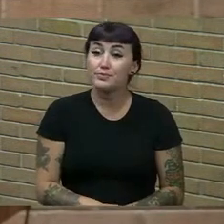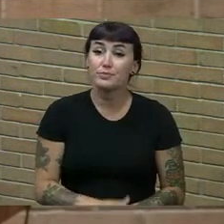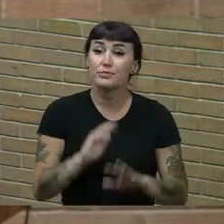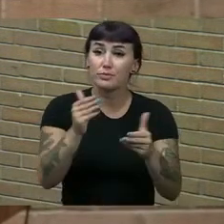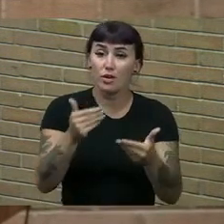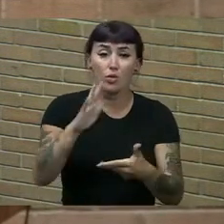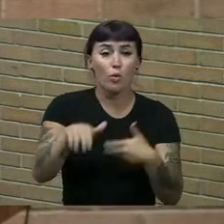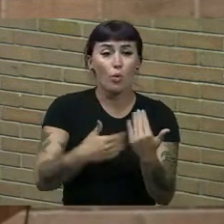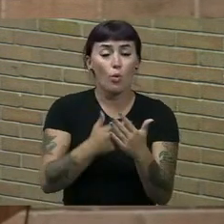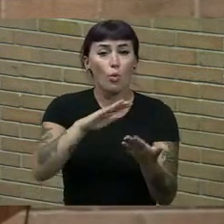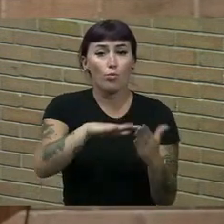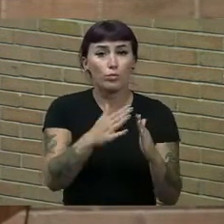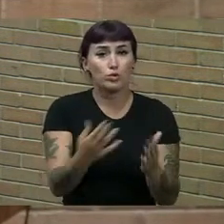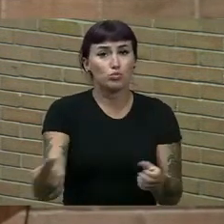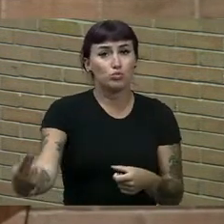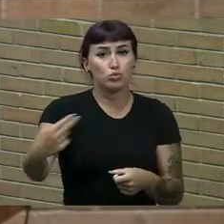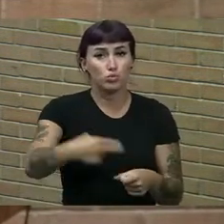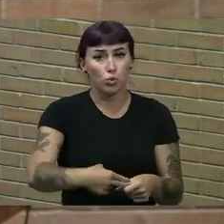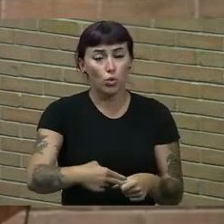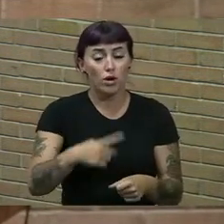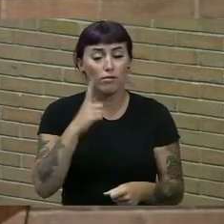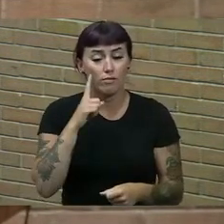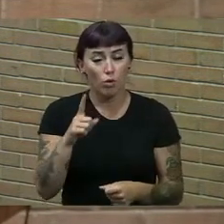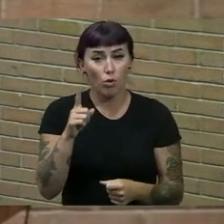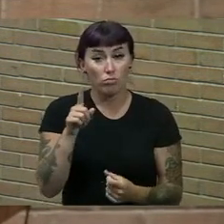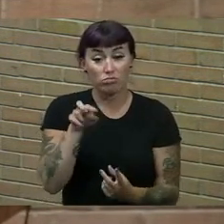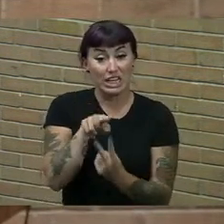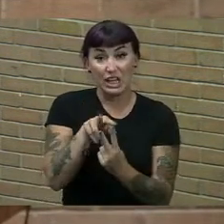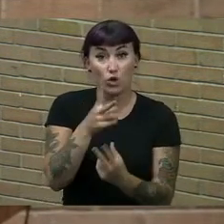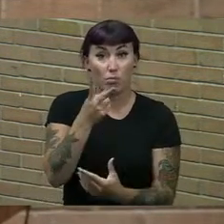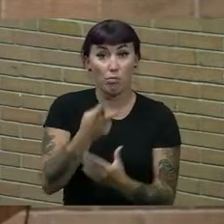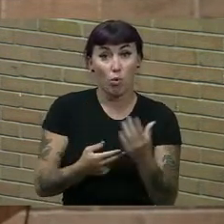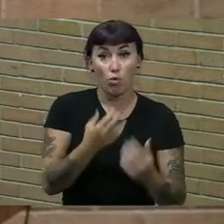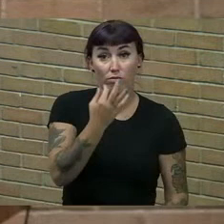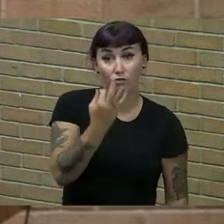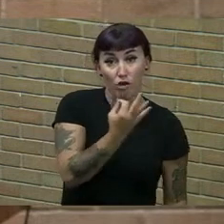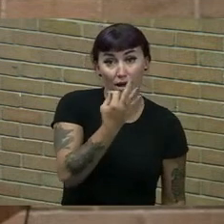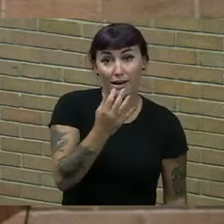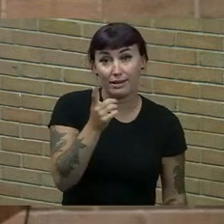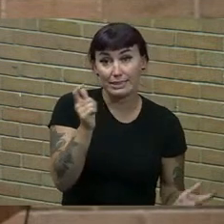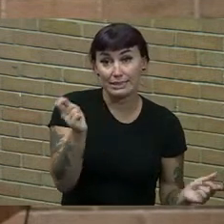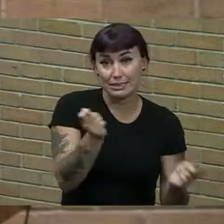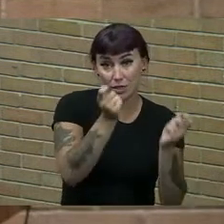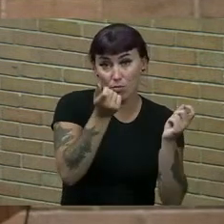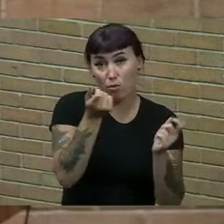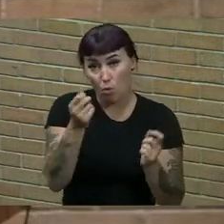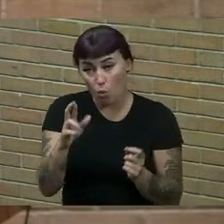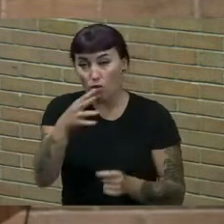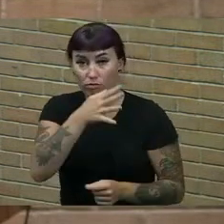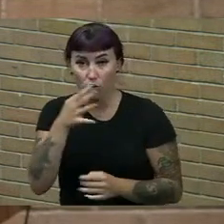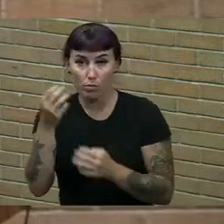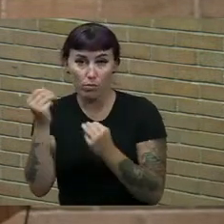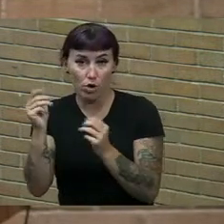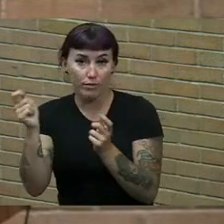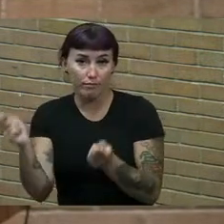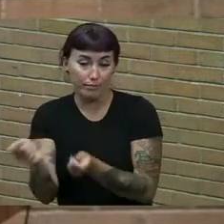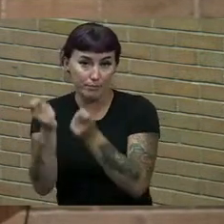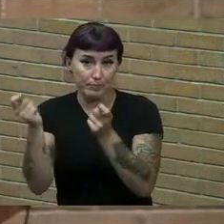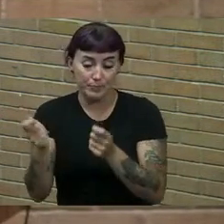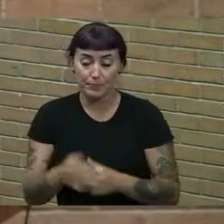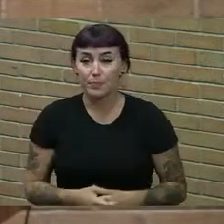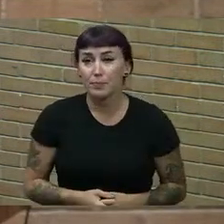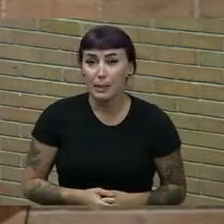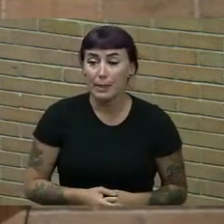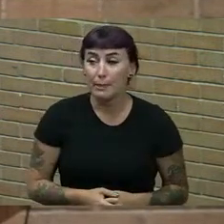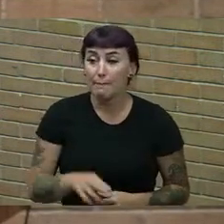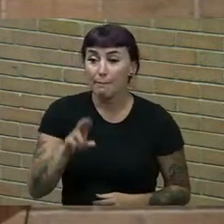entire community to join us for either or both the Friday ceremony or the farmers market ceremony.